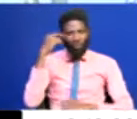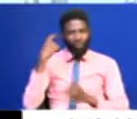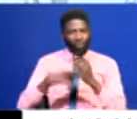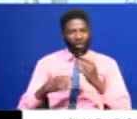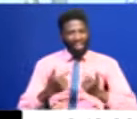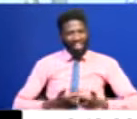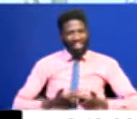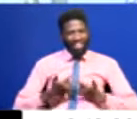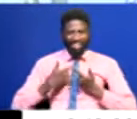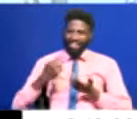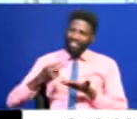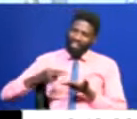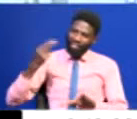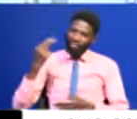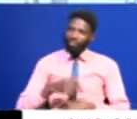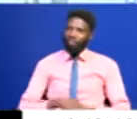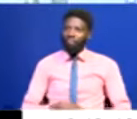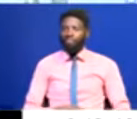fast.